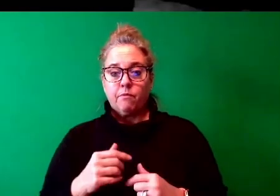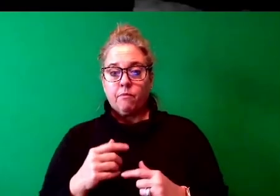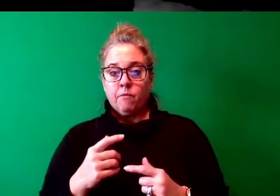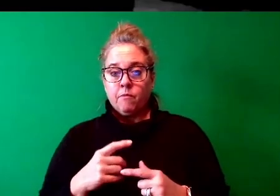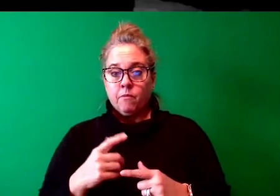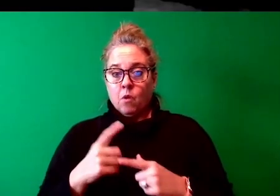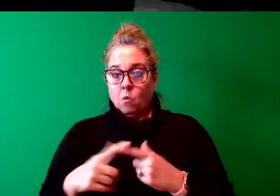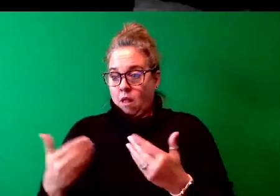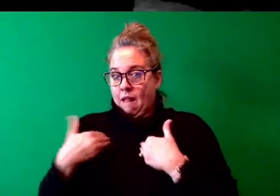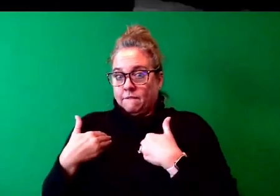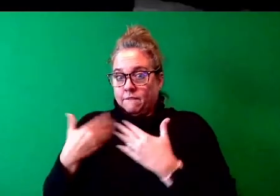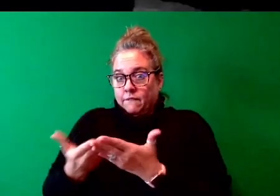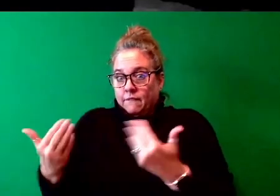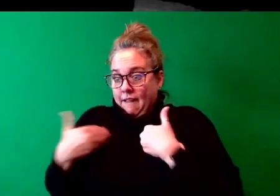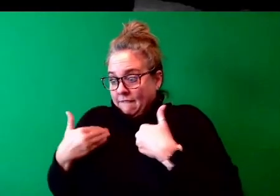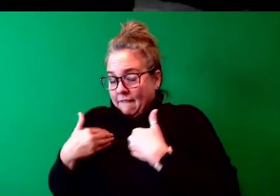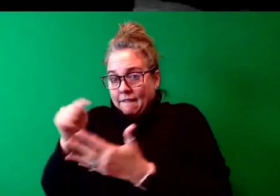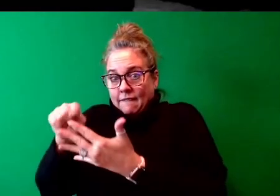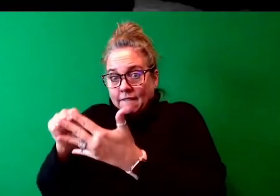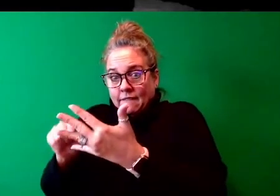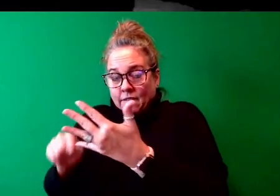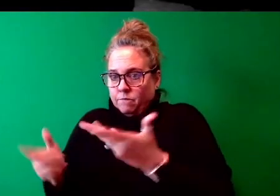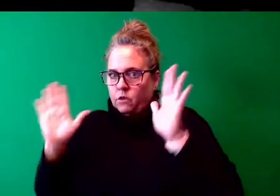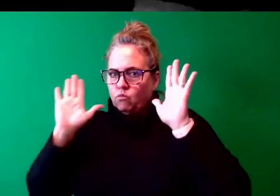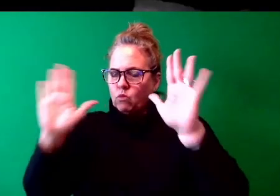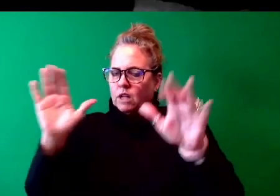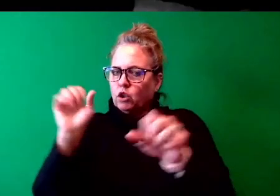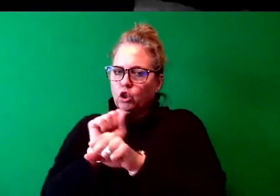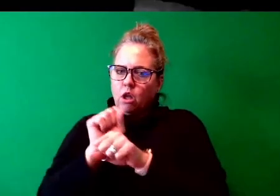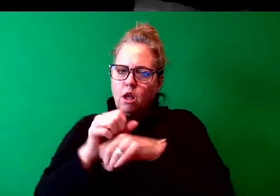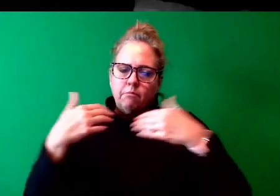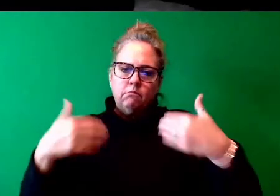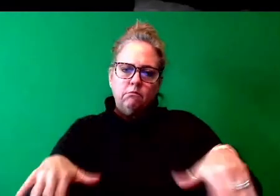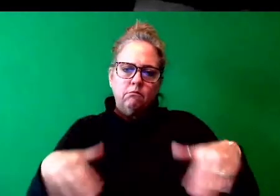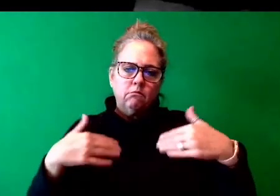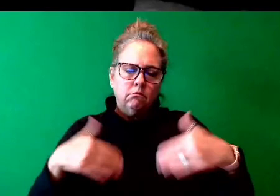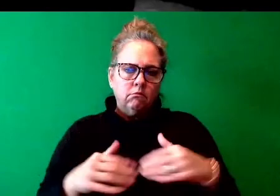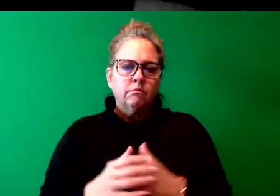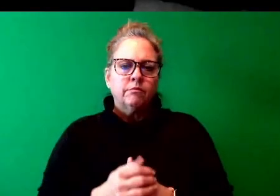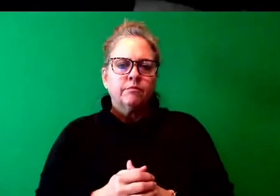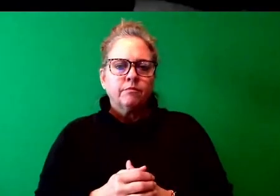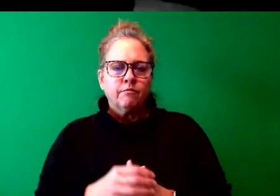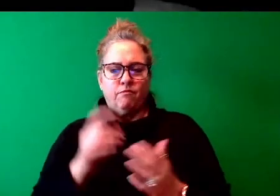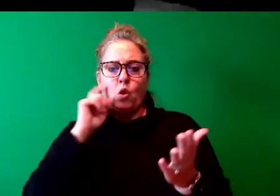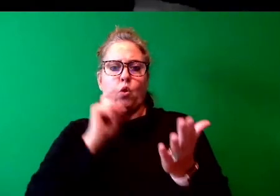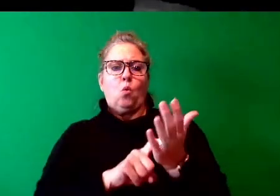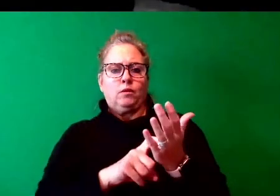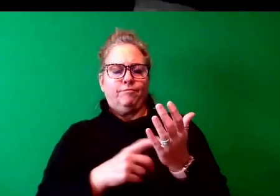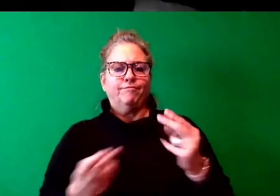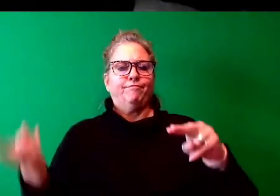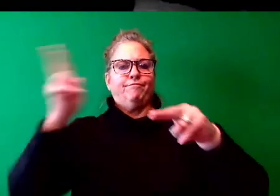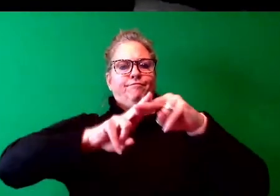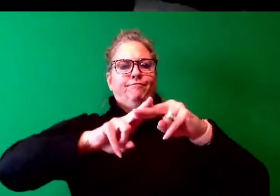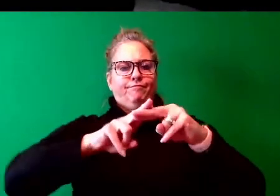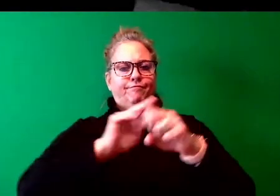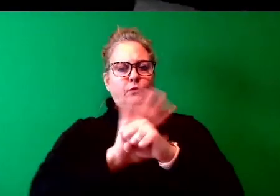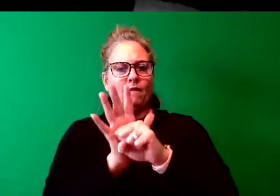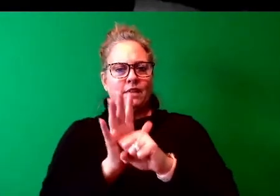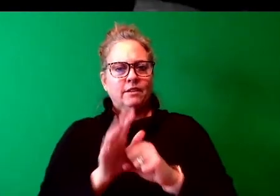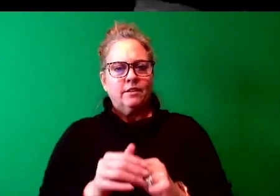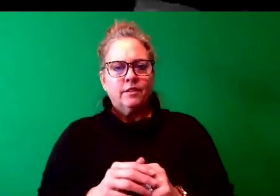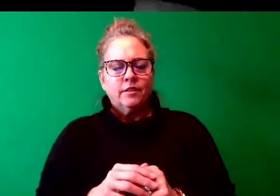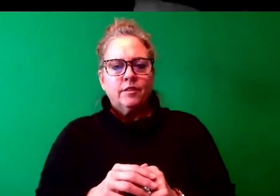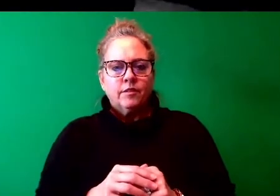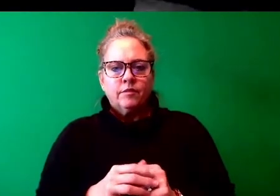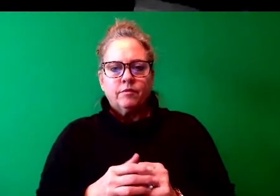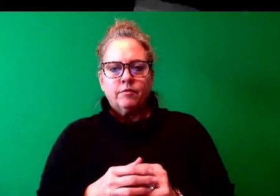has highlighted, like it's highlighted a lot of things, that it's not sustainable. So I don't want to